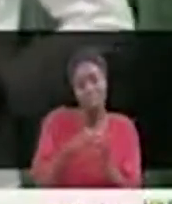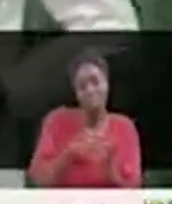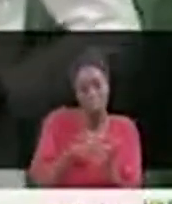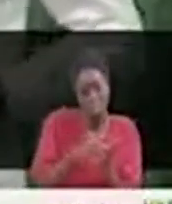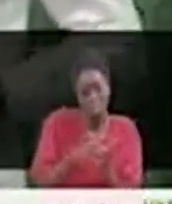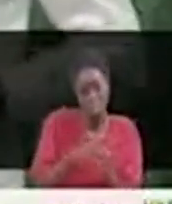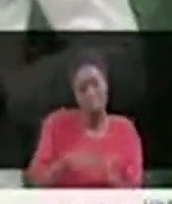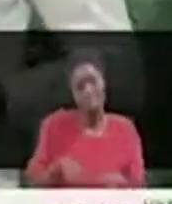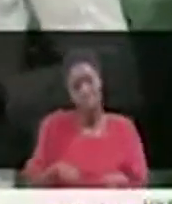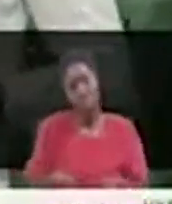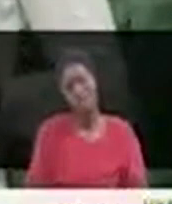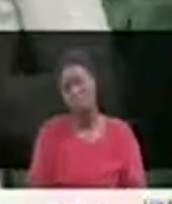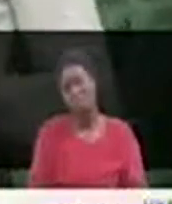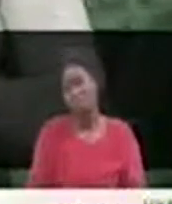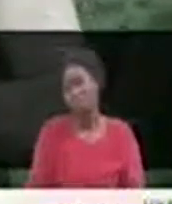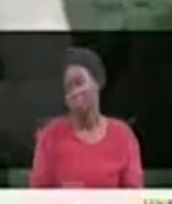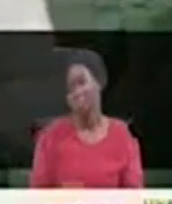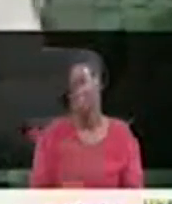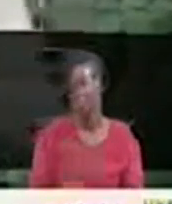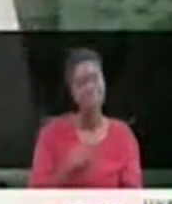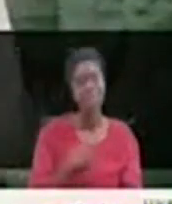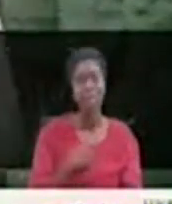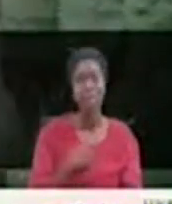enfeebles me.